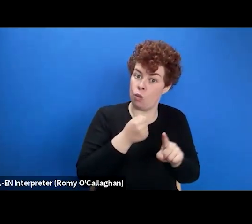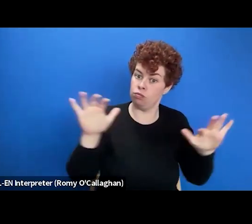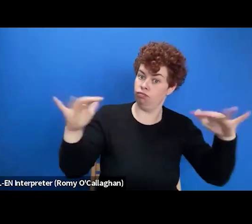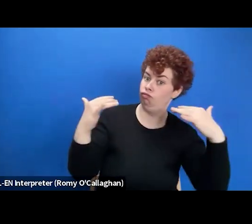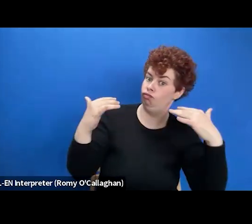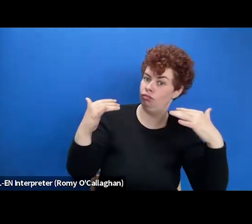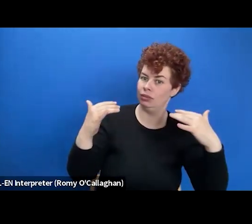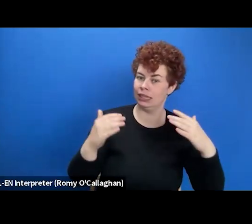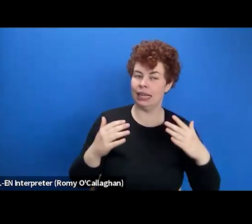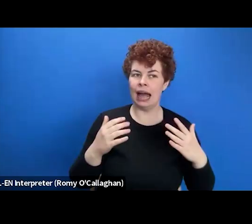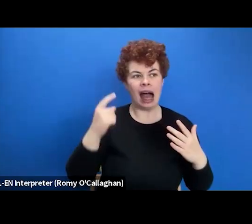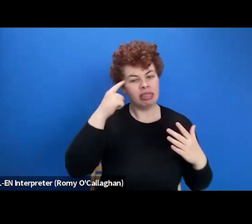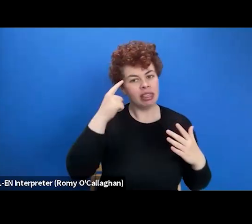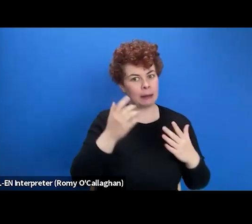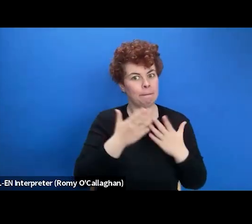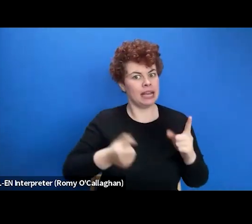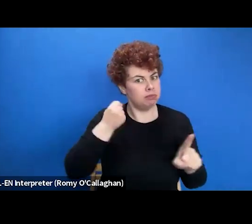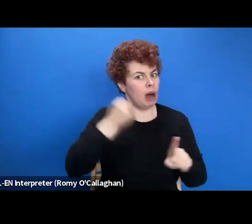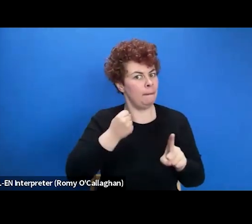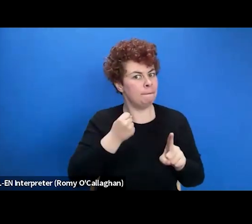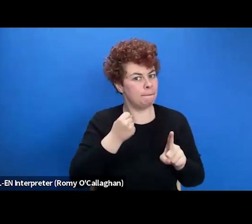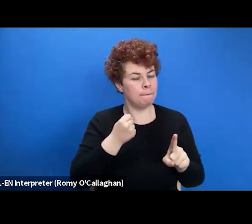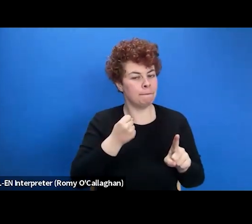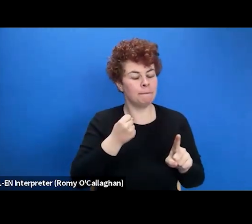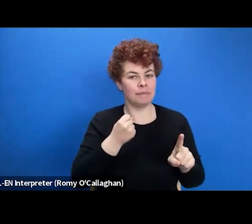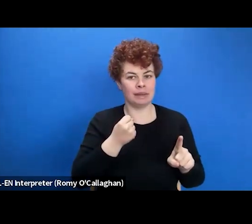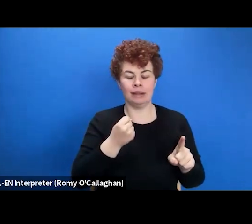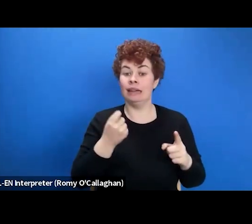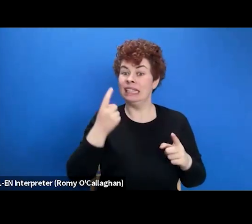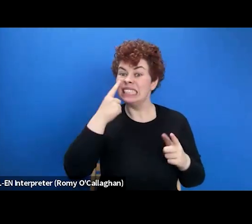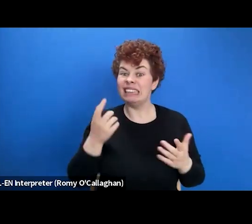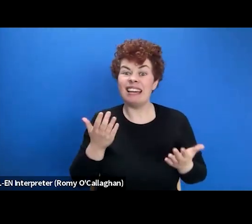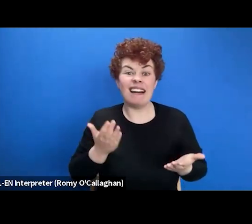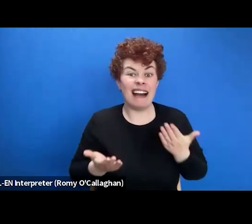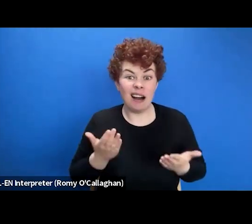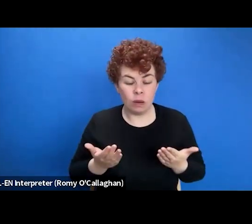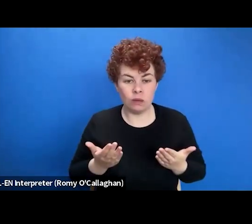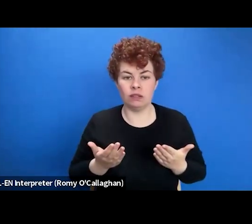It had a big punch, I think, and that was, I think, evidenced best by the